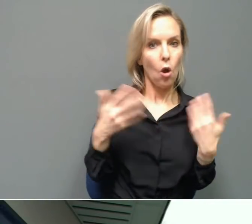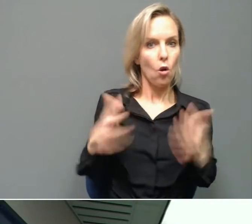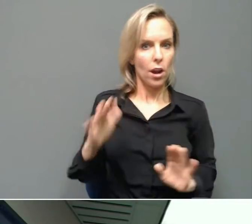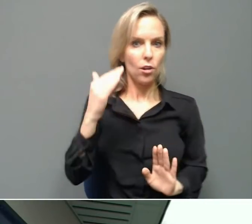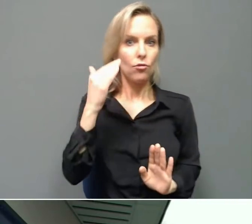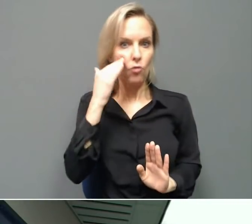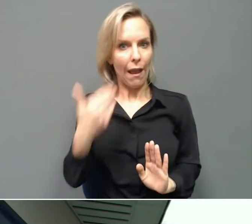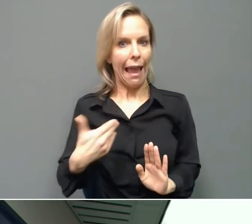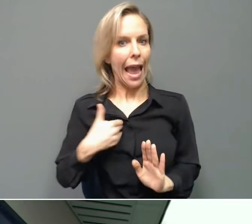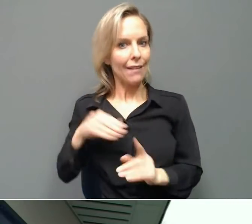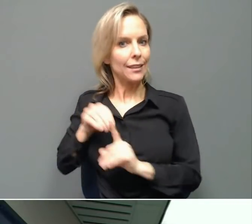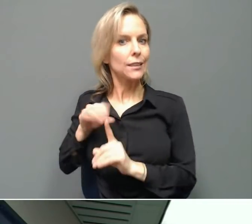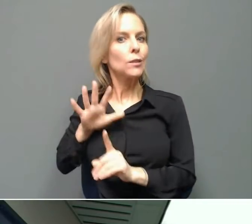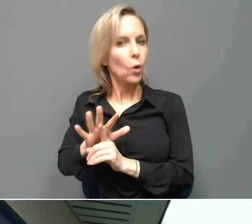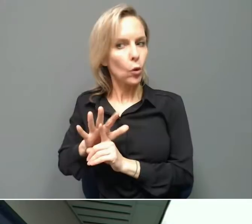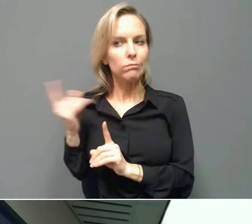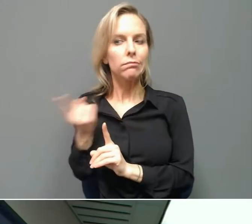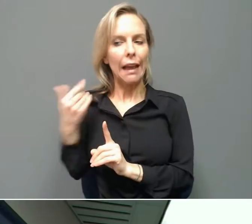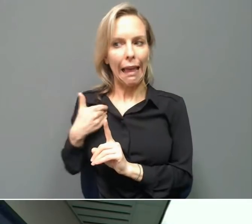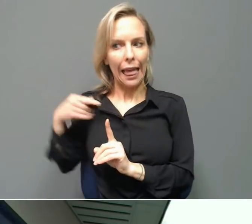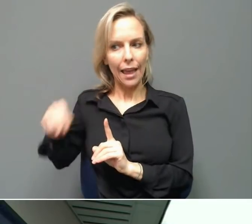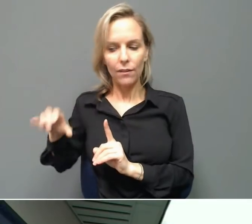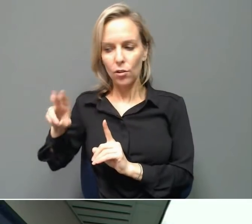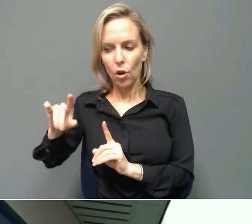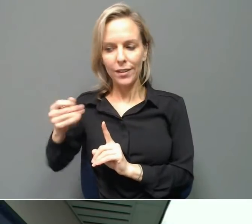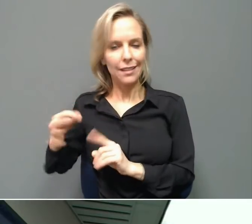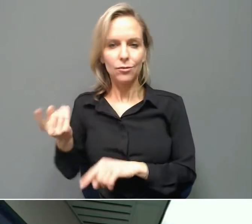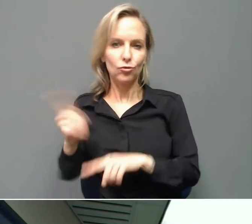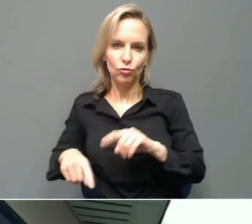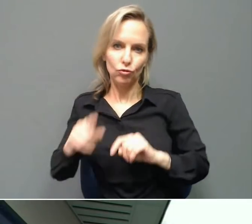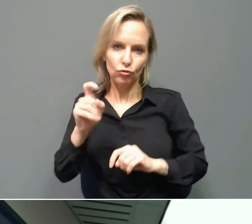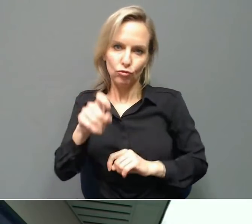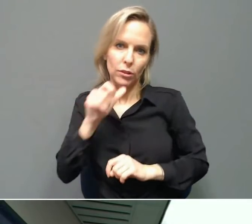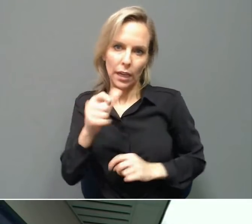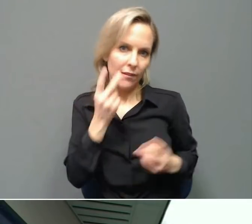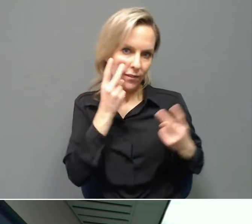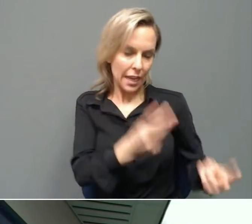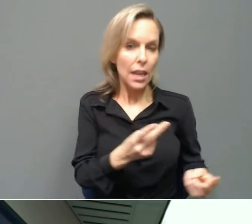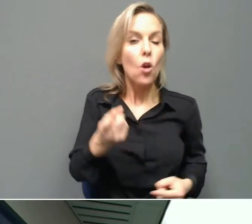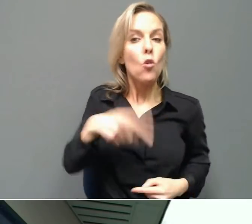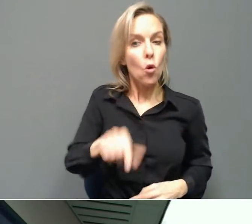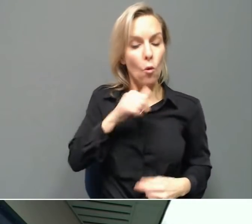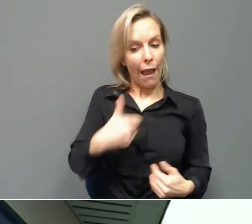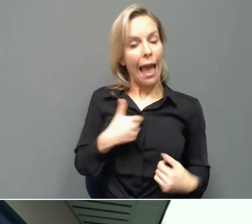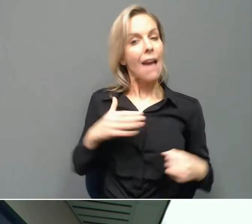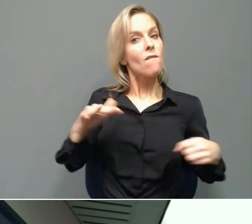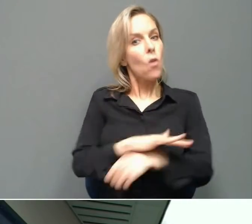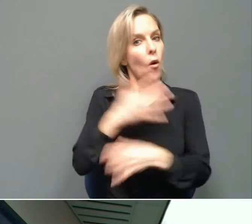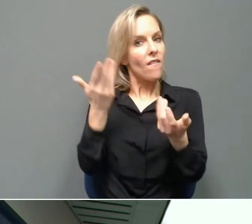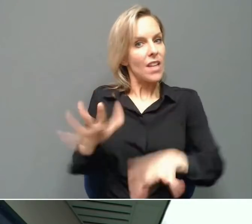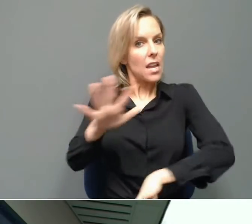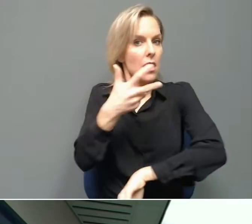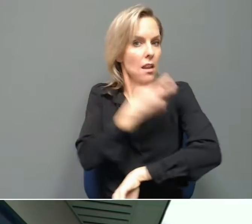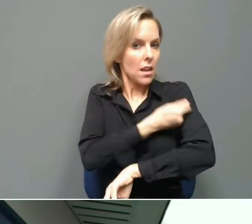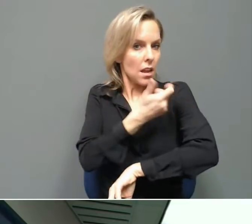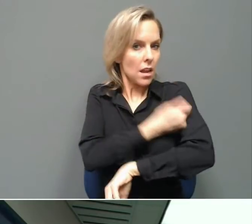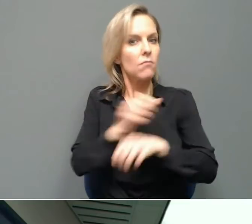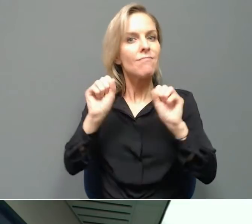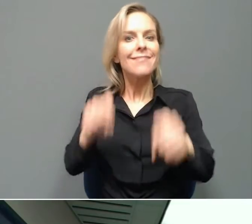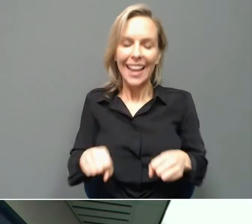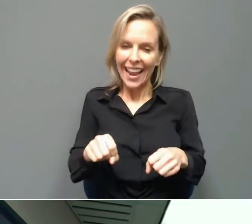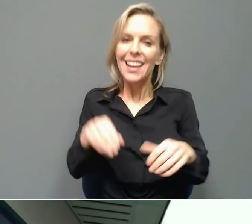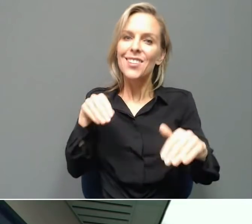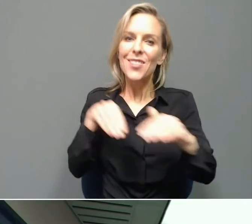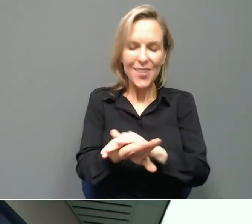to visit. Residents that have been fully vaccinated can choose to have close contact with their visitor by wearing a